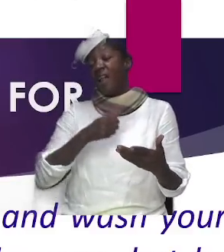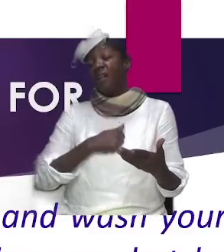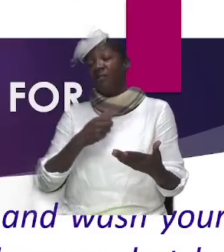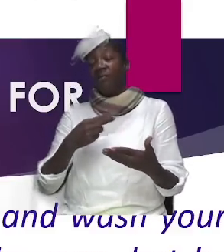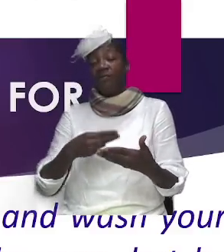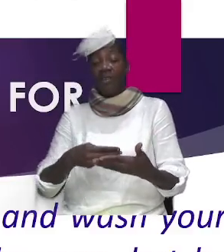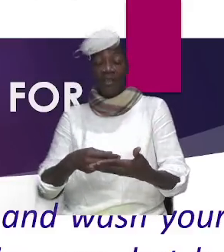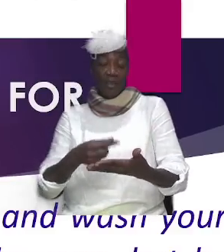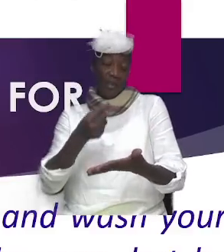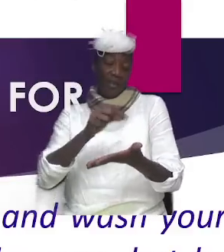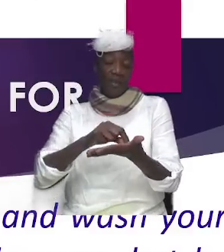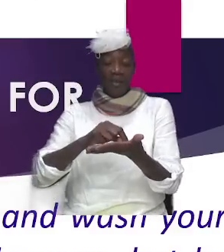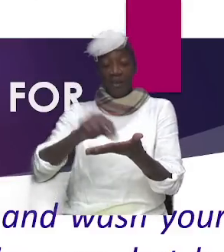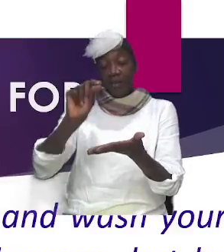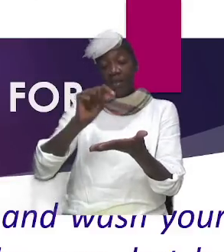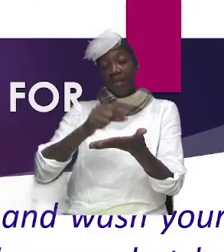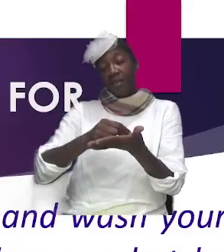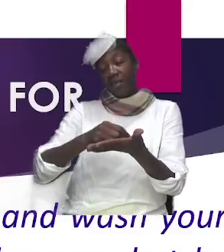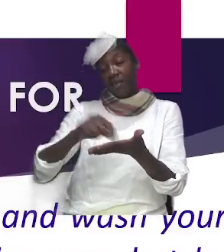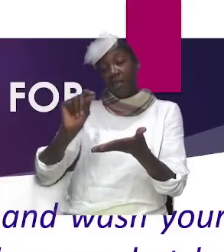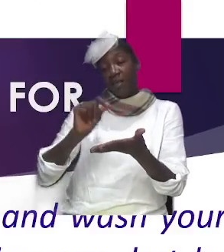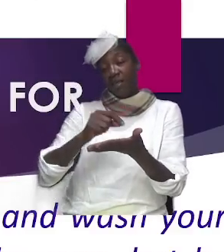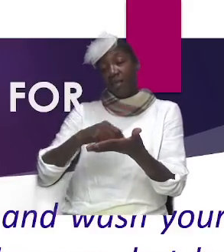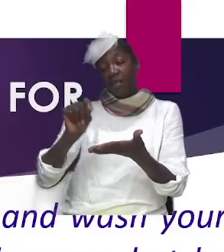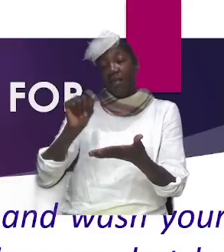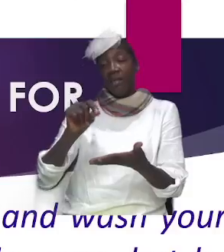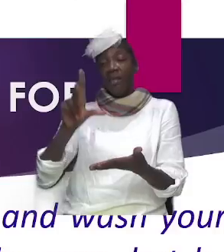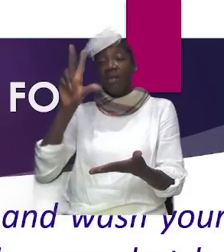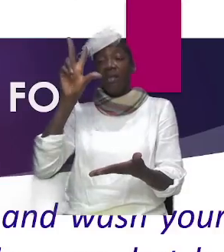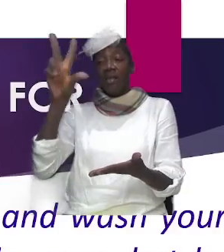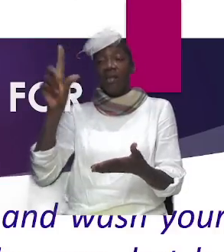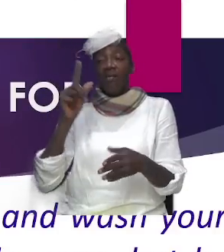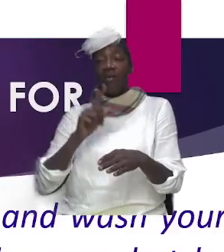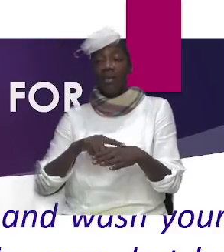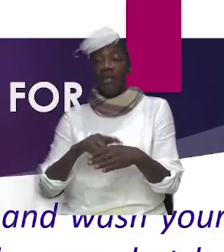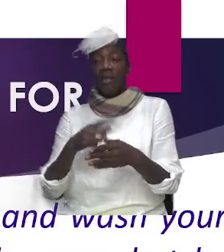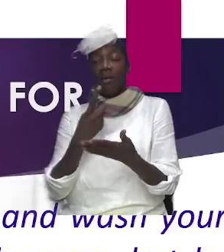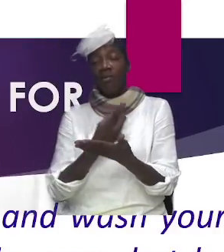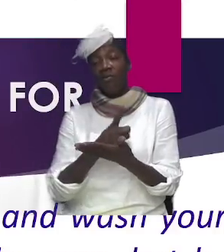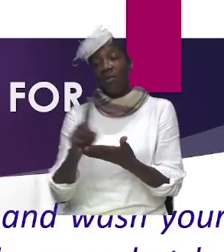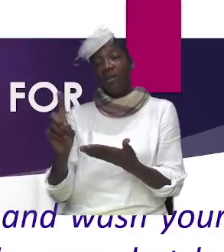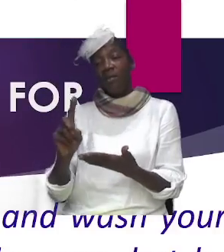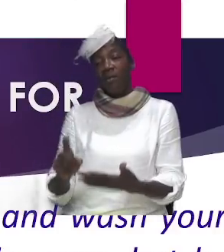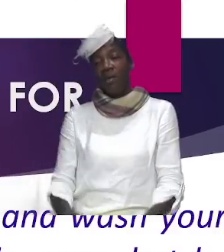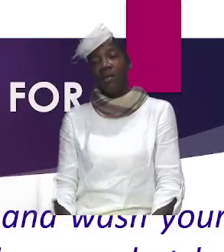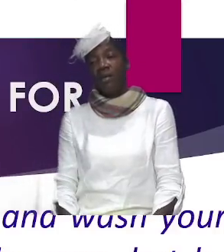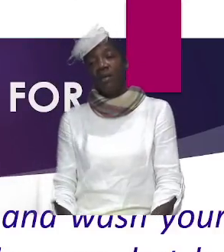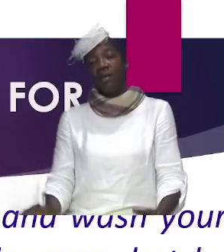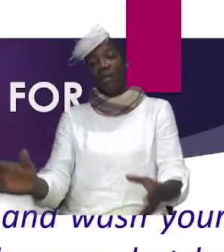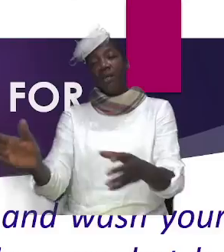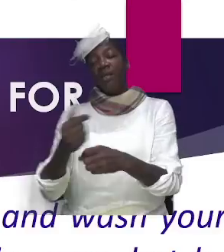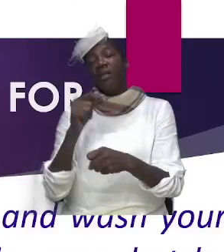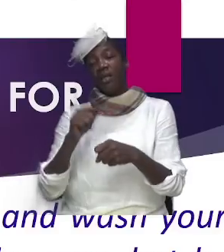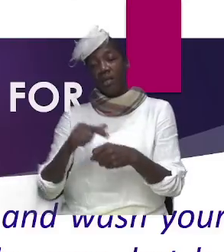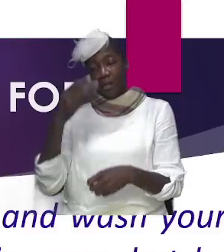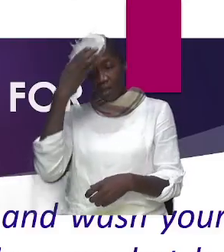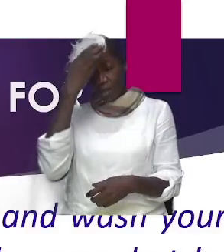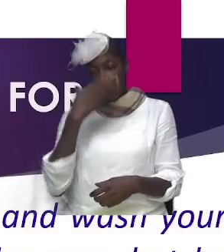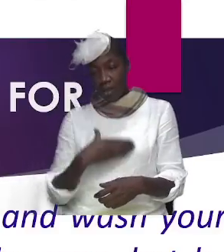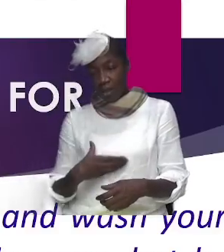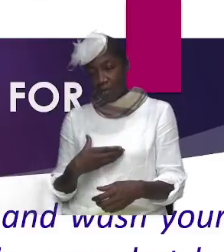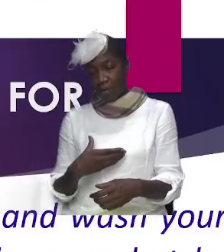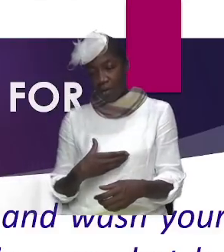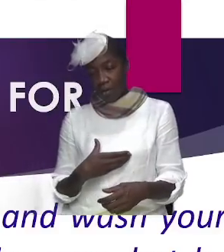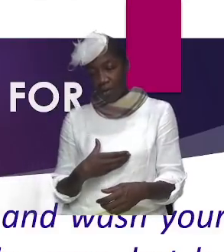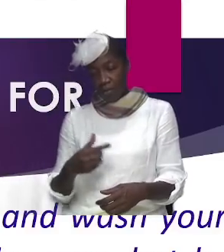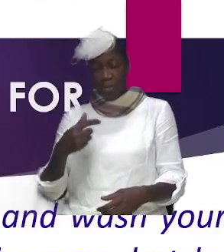careful and hope, because sometimes we fast 3 times for the week and, you know, we sit and we're talking and say, look here, you know, I take this thing seriously, you know. It's 3 times a week